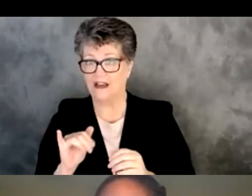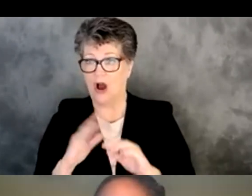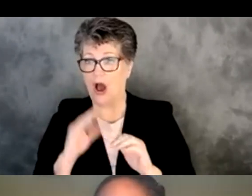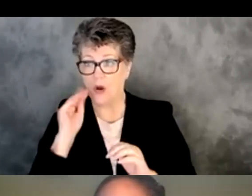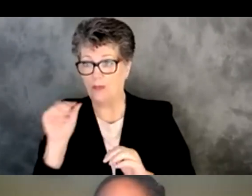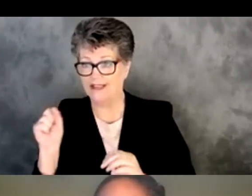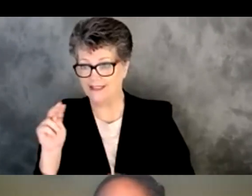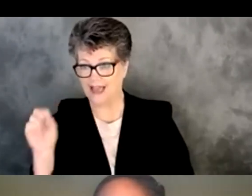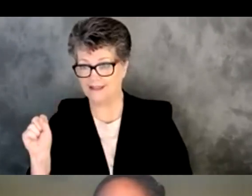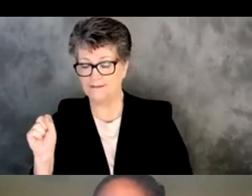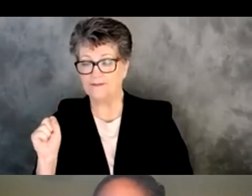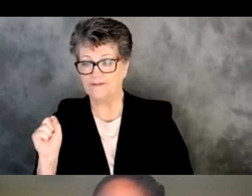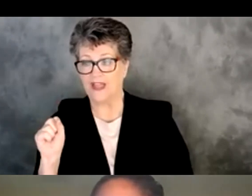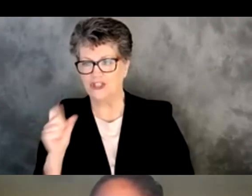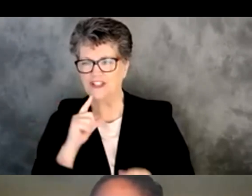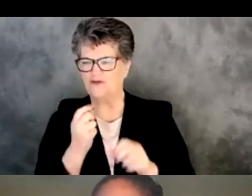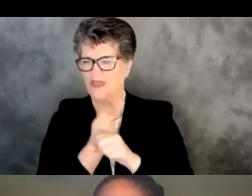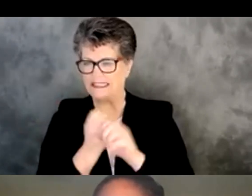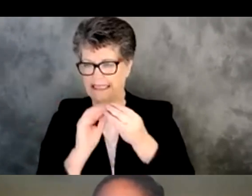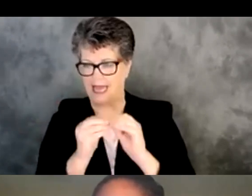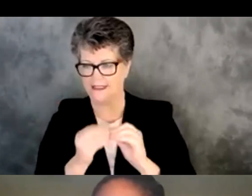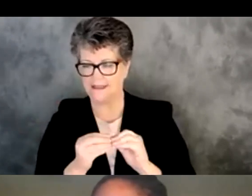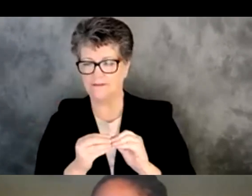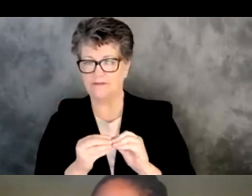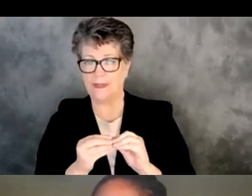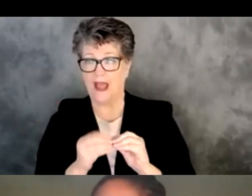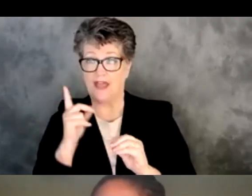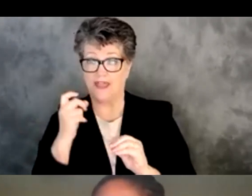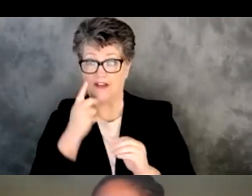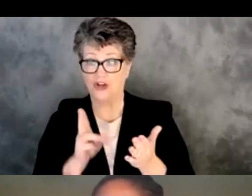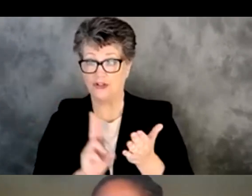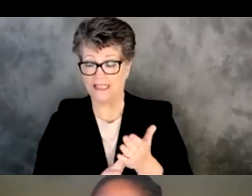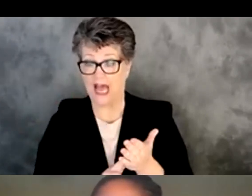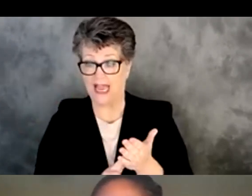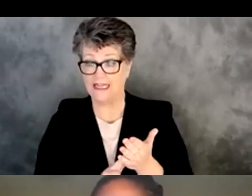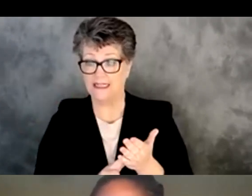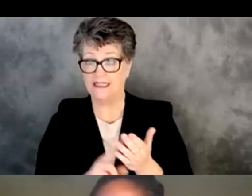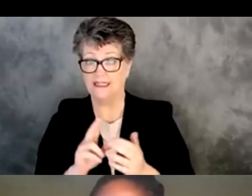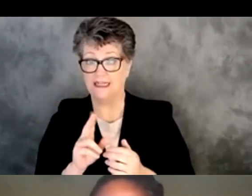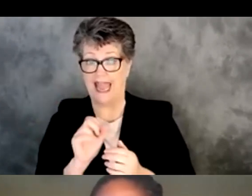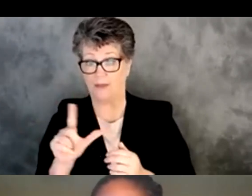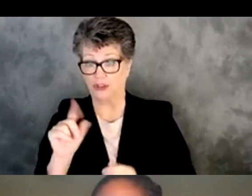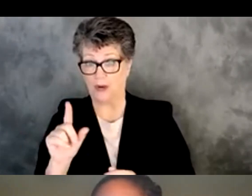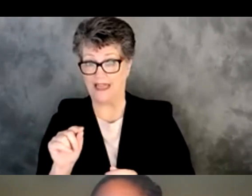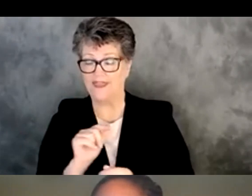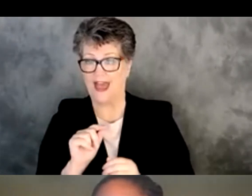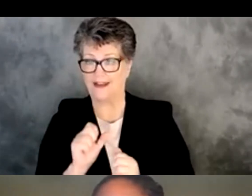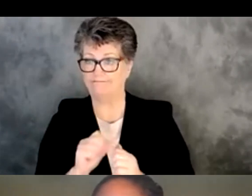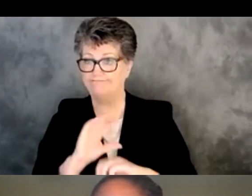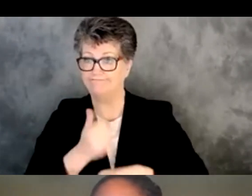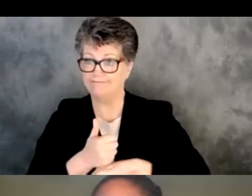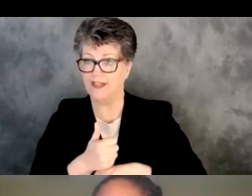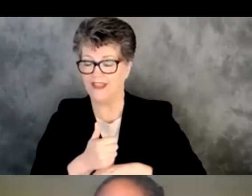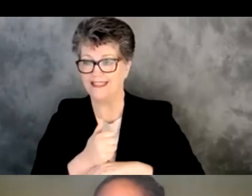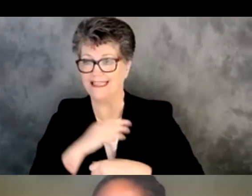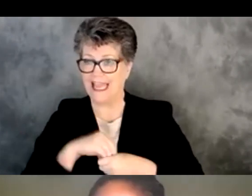And just for stats is that the governor signed AB 1220, which establishes this Interagency Council on